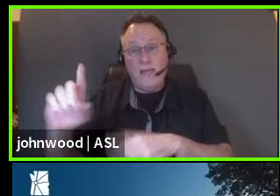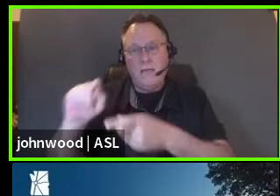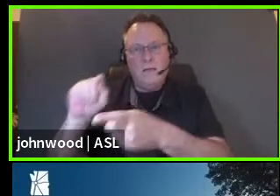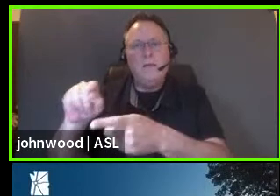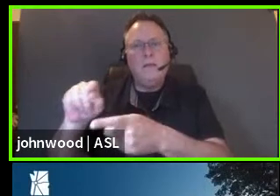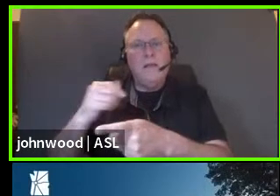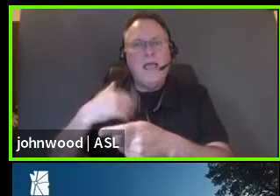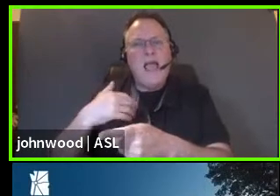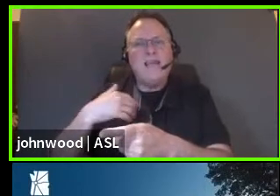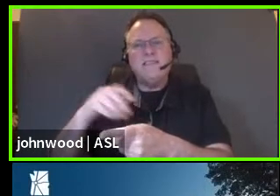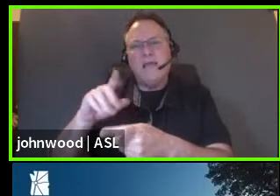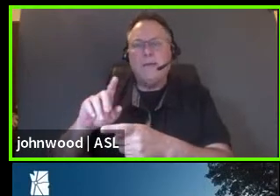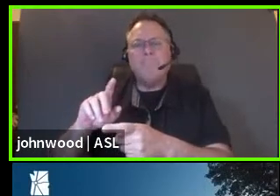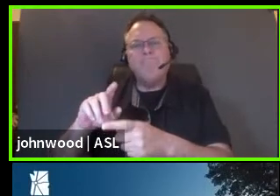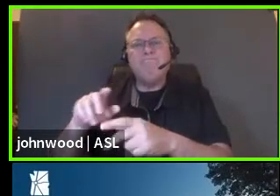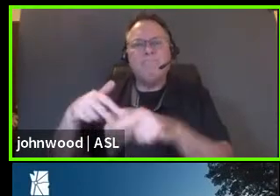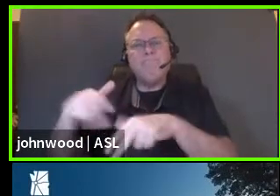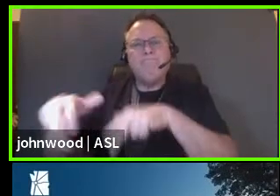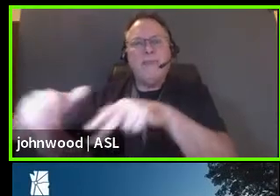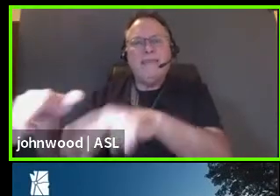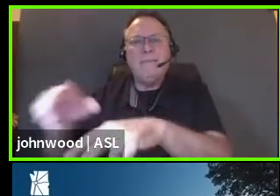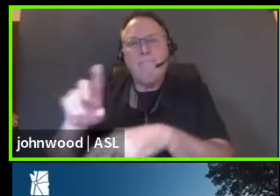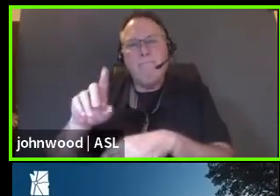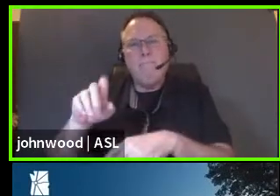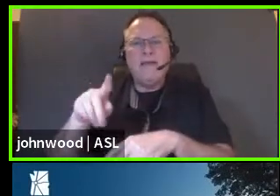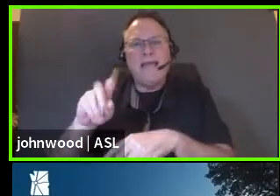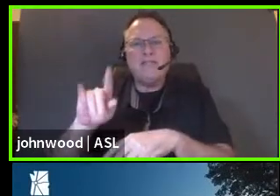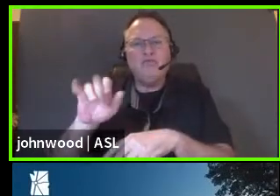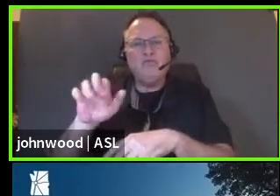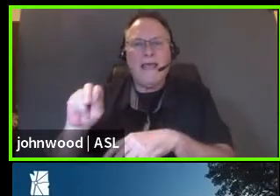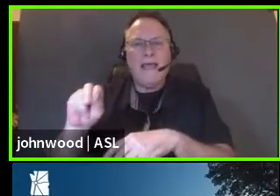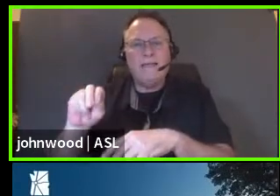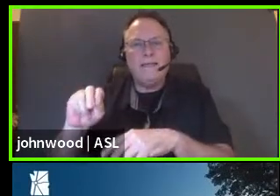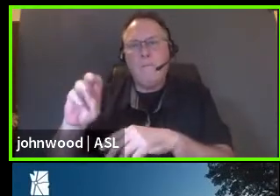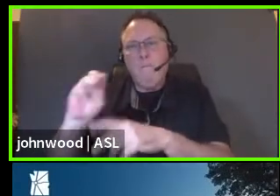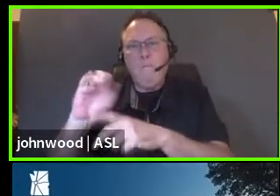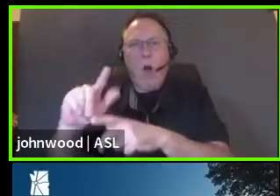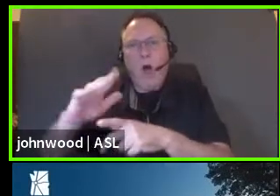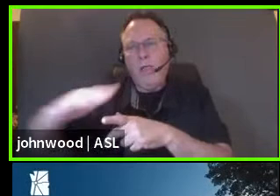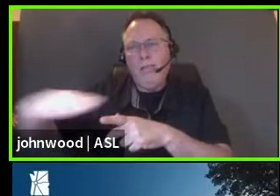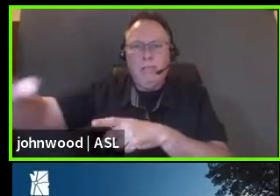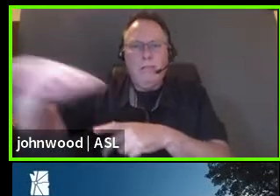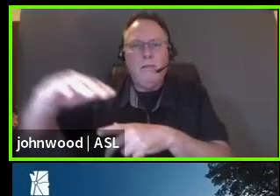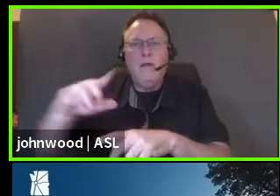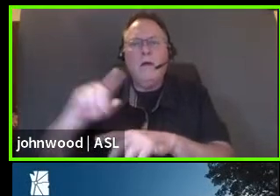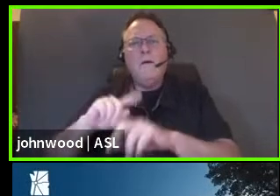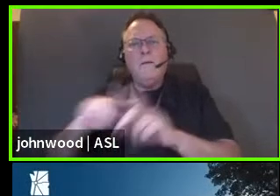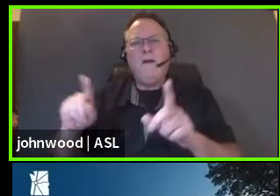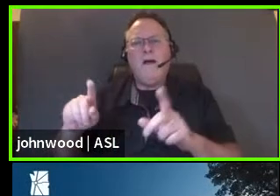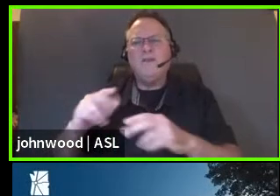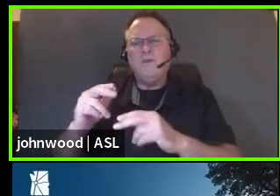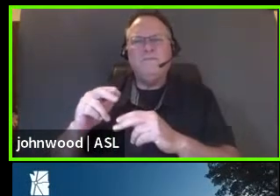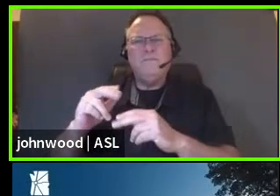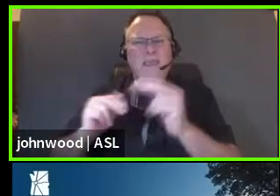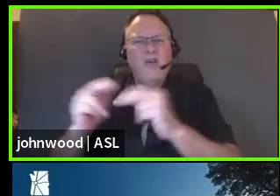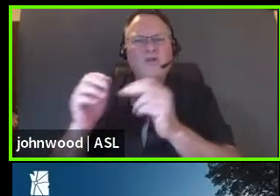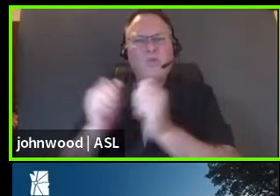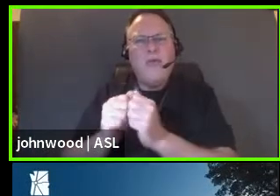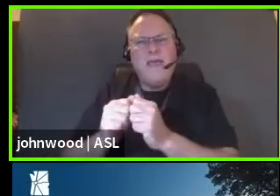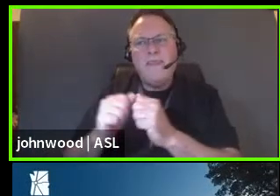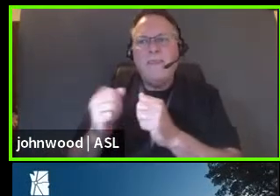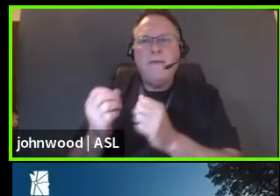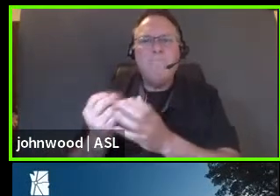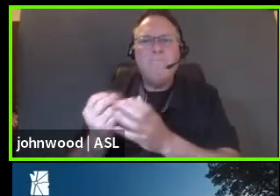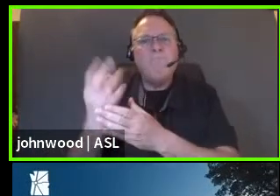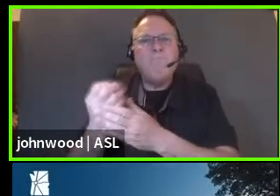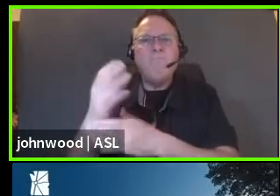shops and became kind of an urban town center, but it was very kind of deliberately built with fountains